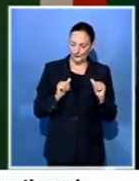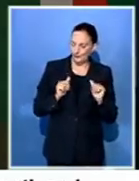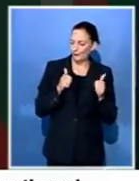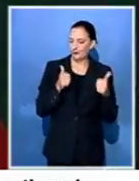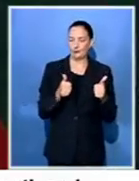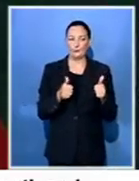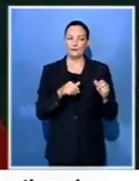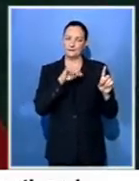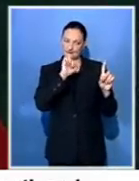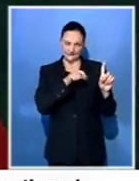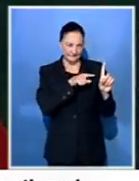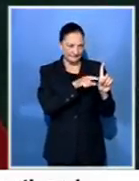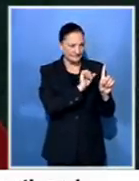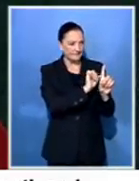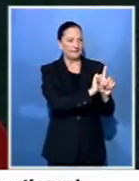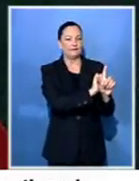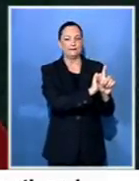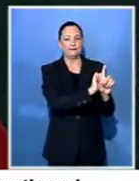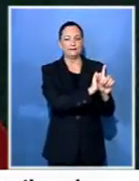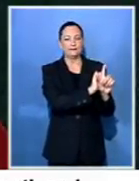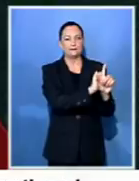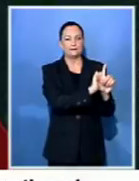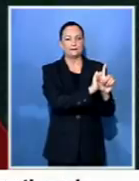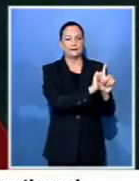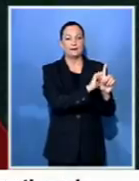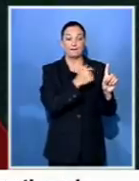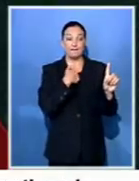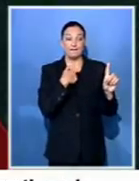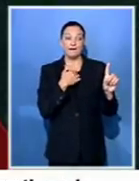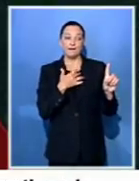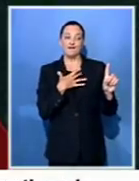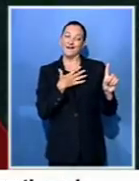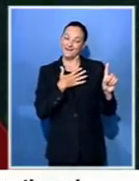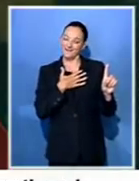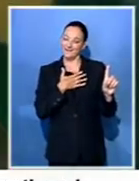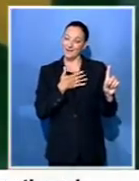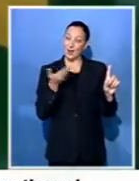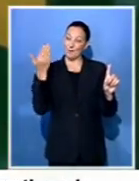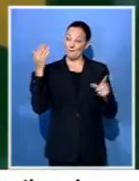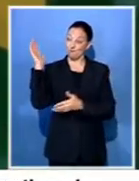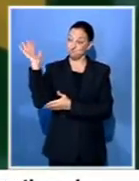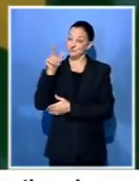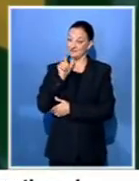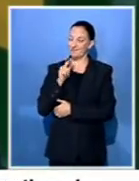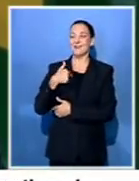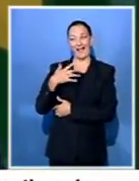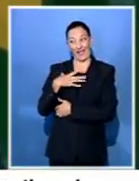Yes, Professor Stan Sangweni, I like you too.